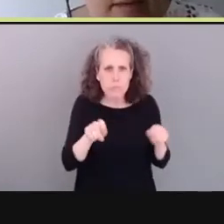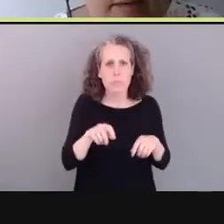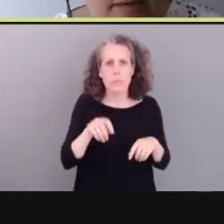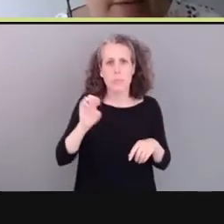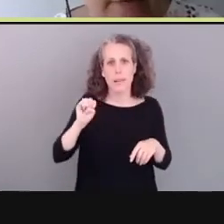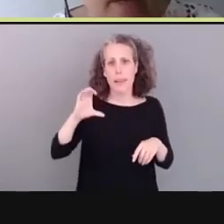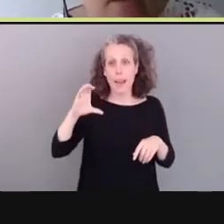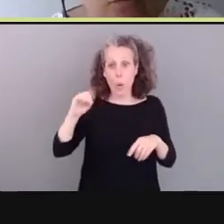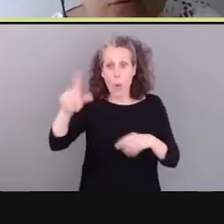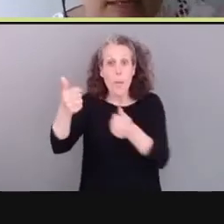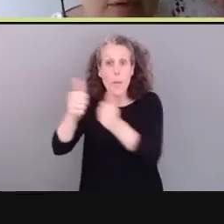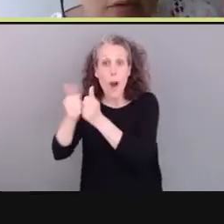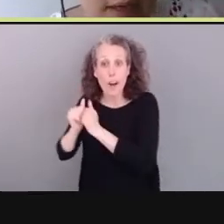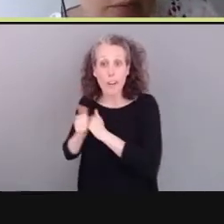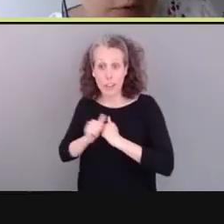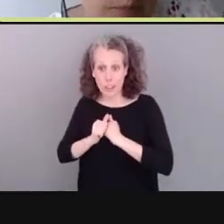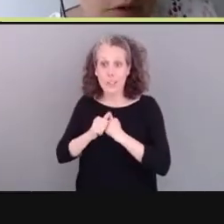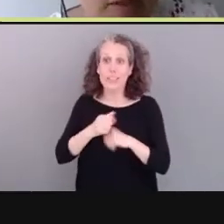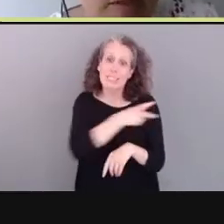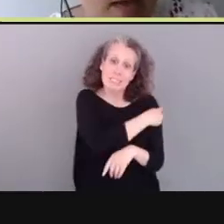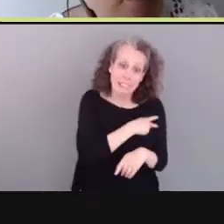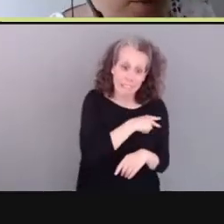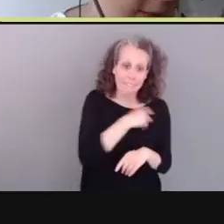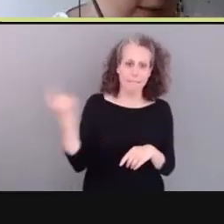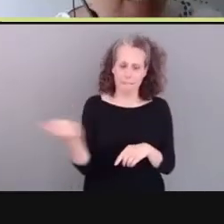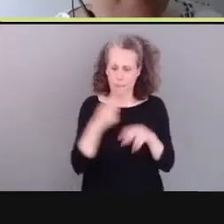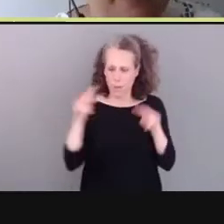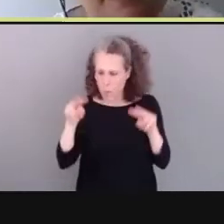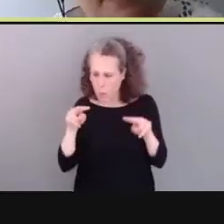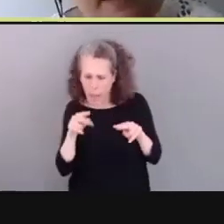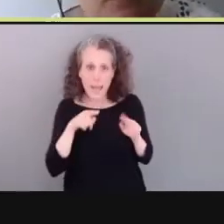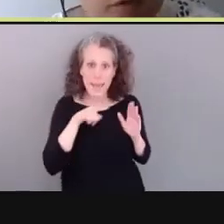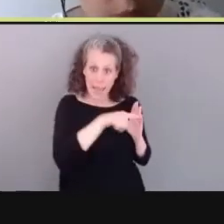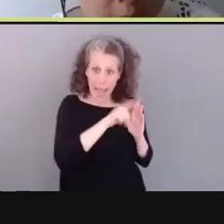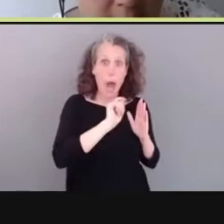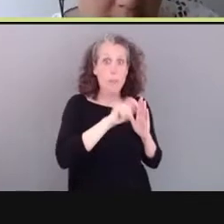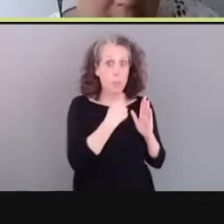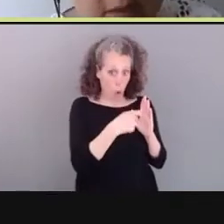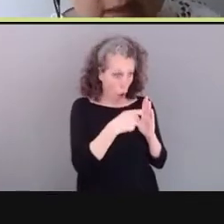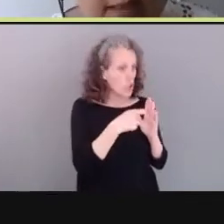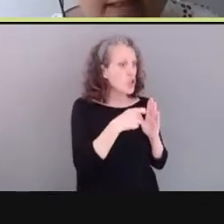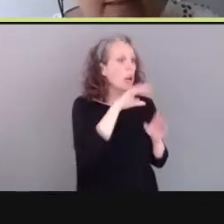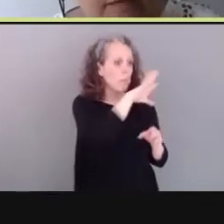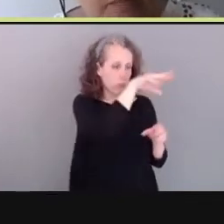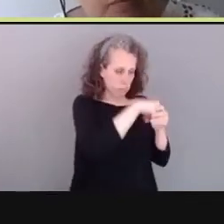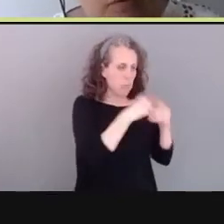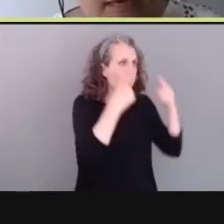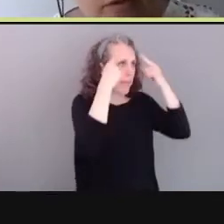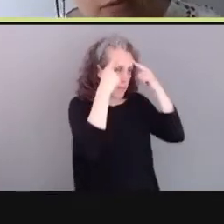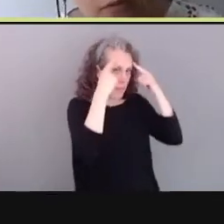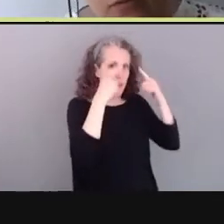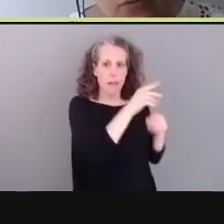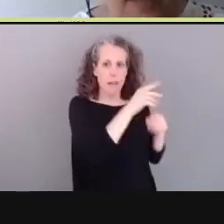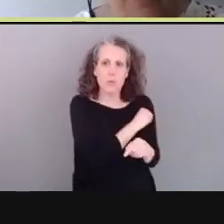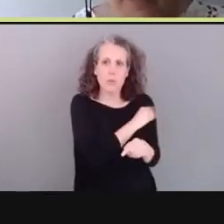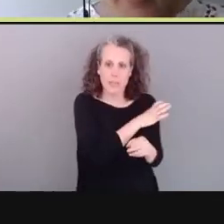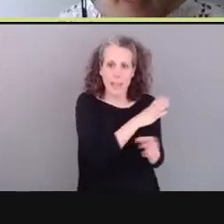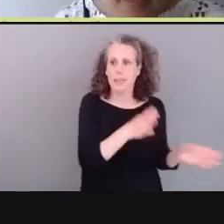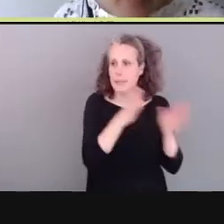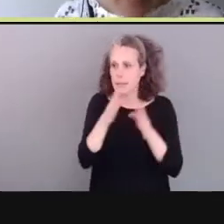and our staff to look at, okay, which projects are addressing climate resilience, which ones are undertaking anticipatory action.